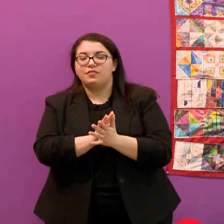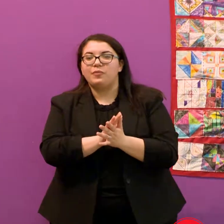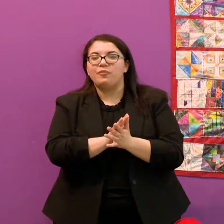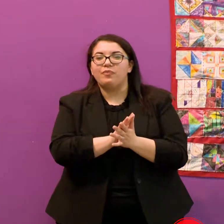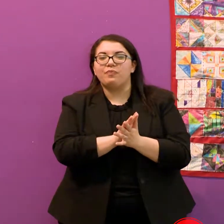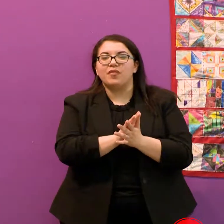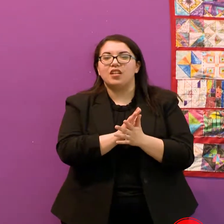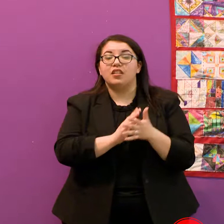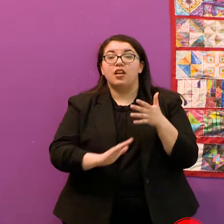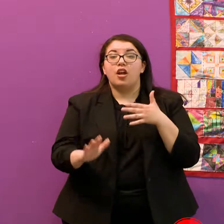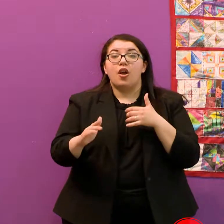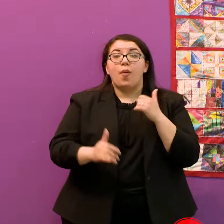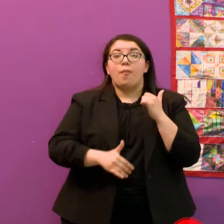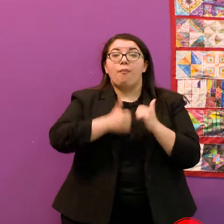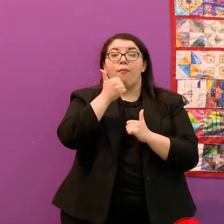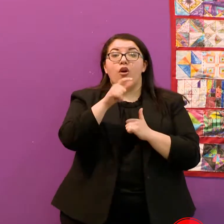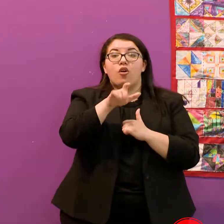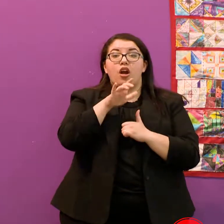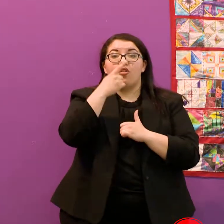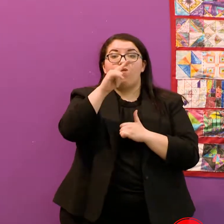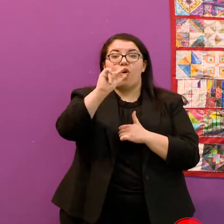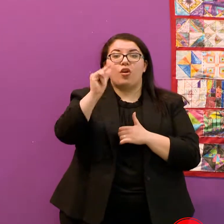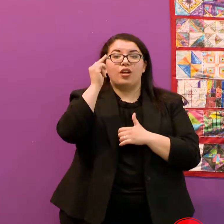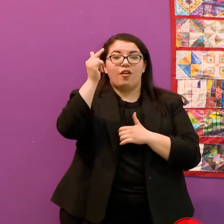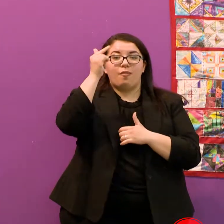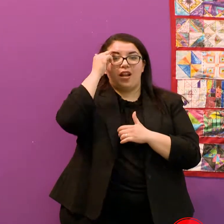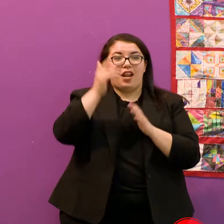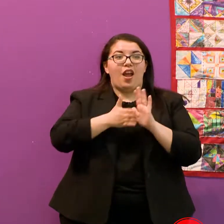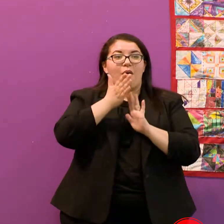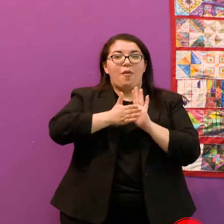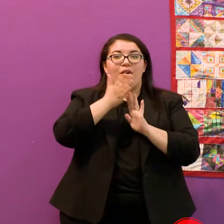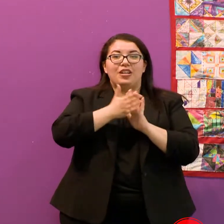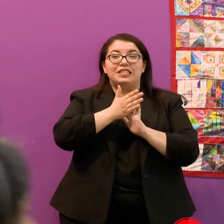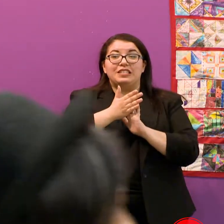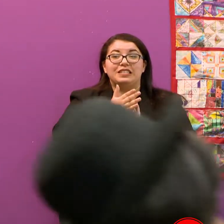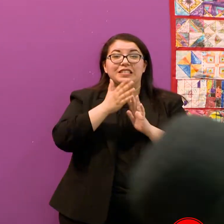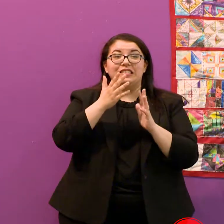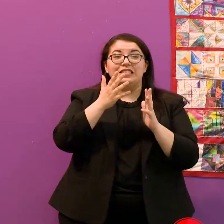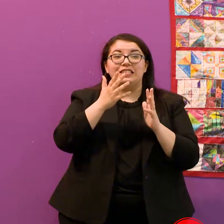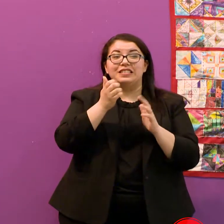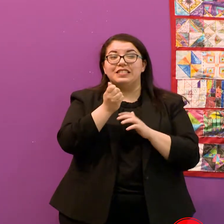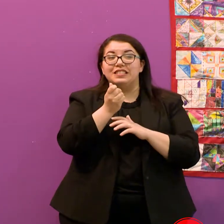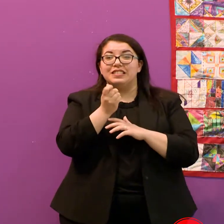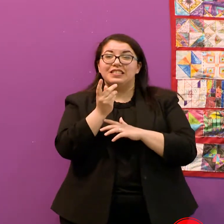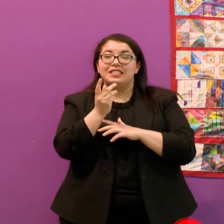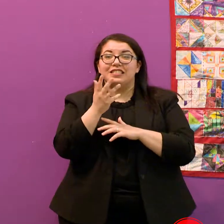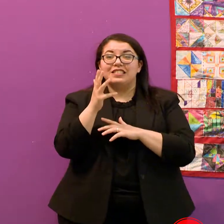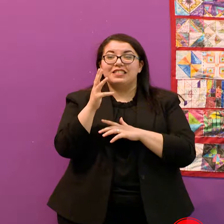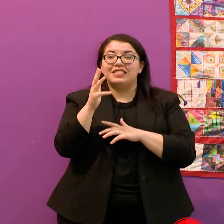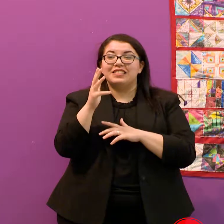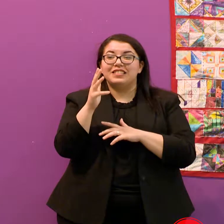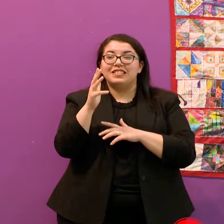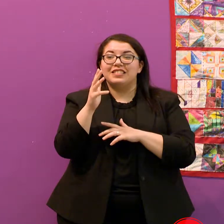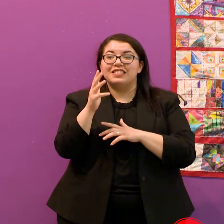most of their $100 in government operations? Woo!